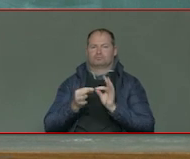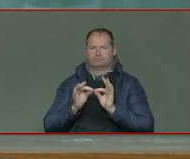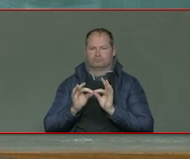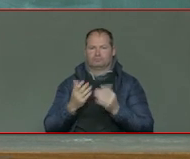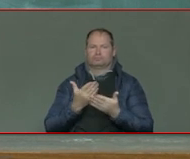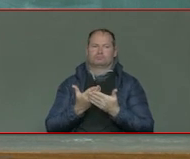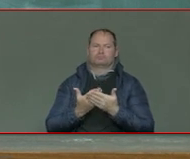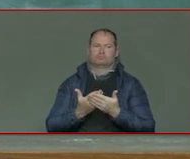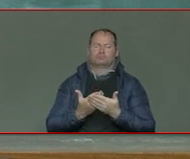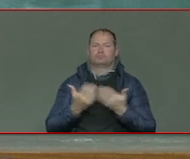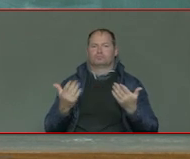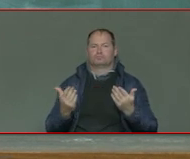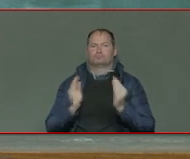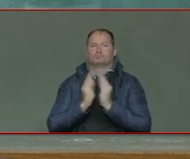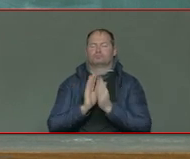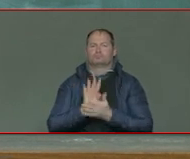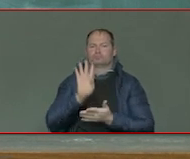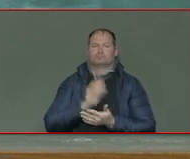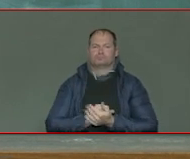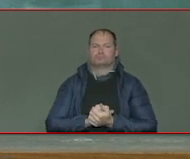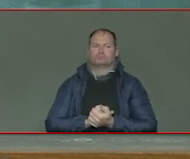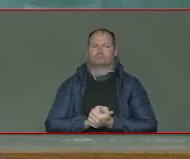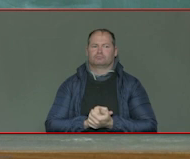graph for 15 marks. We are working on